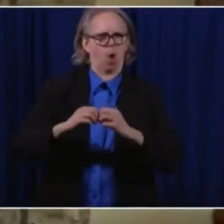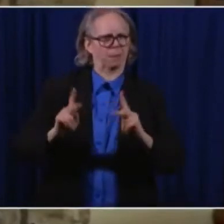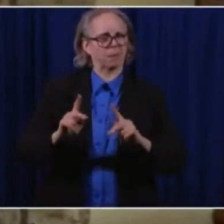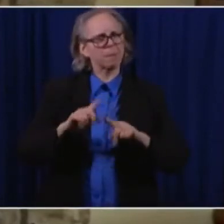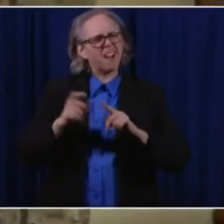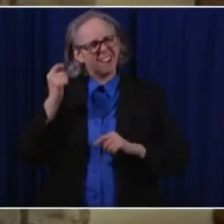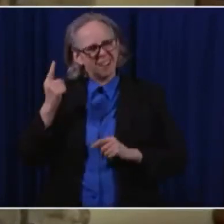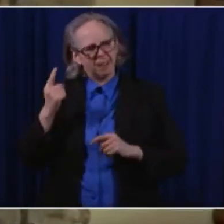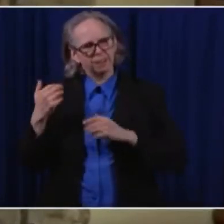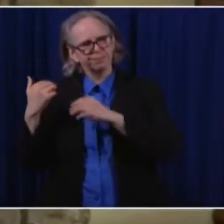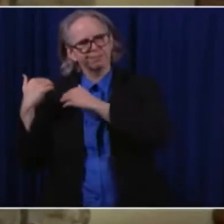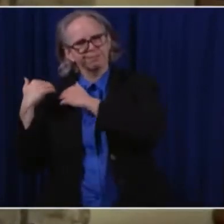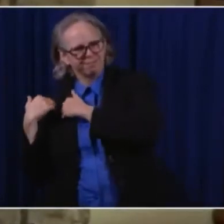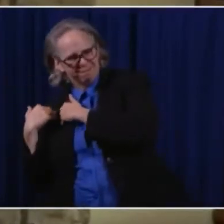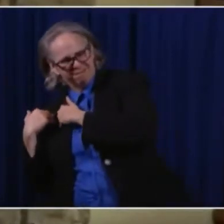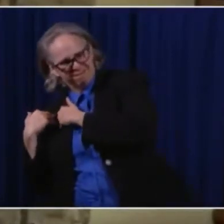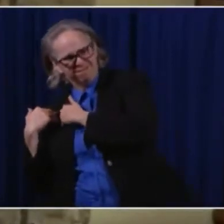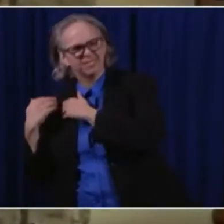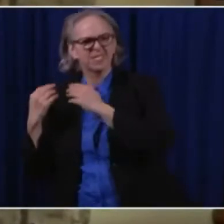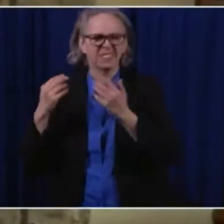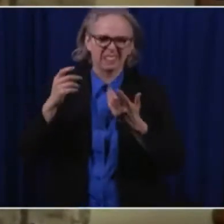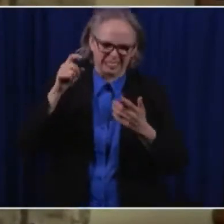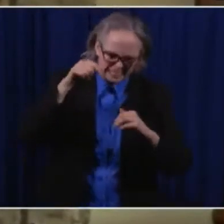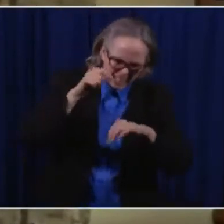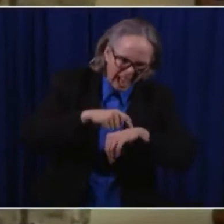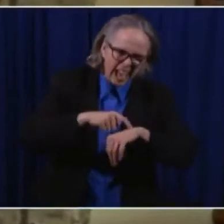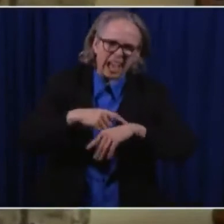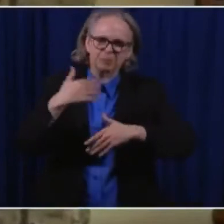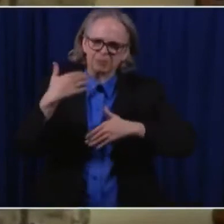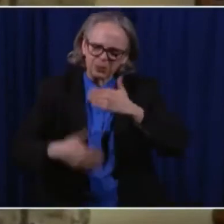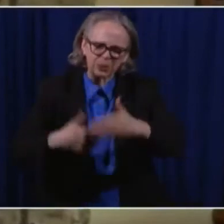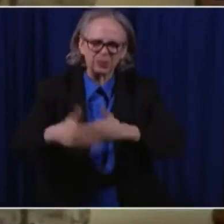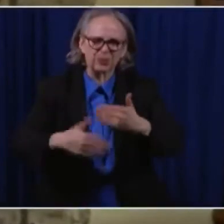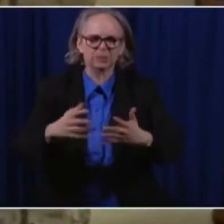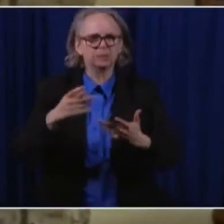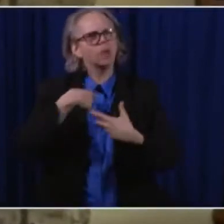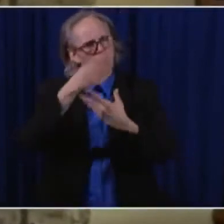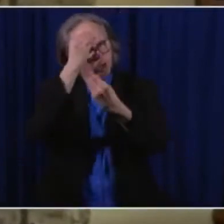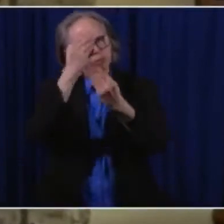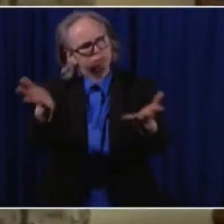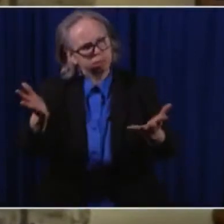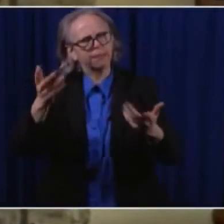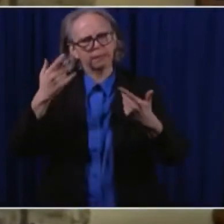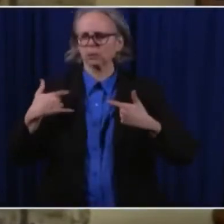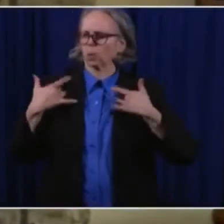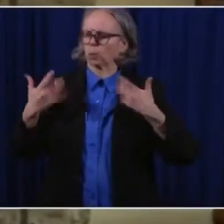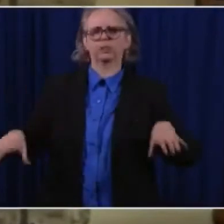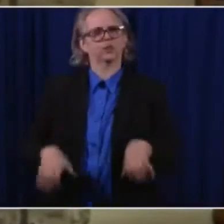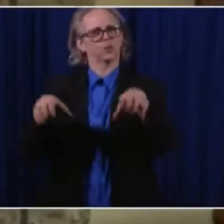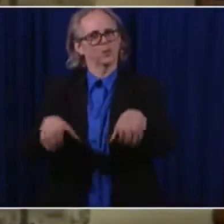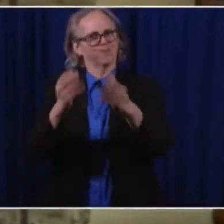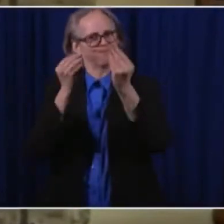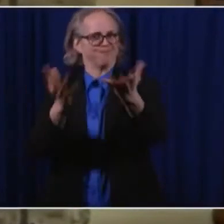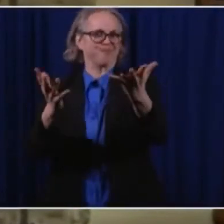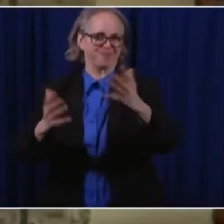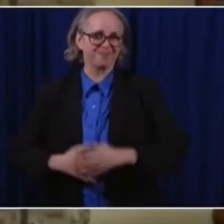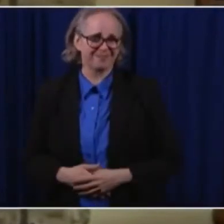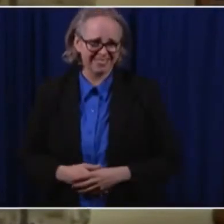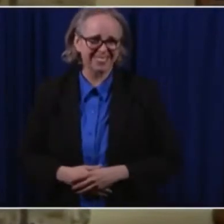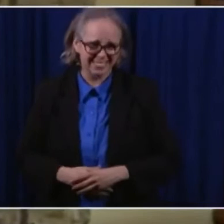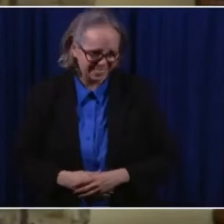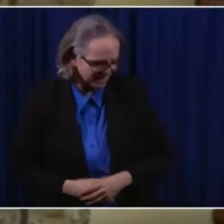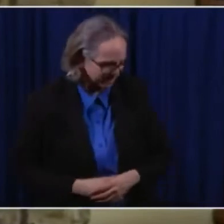and, we try to be transparent and talk about it. So we intend to fix it. Next question is from